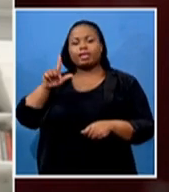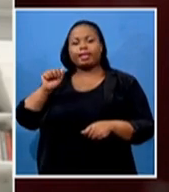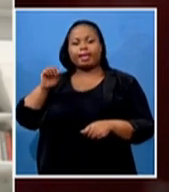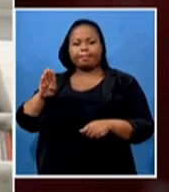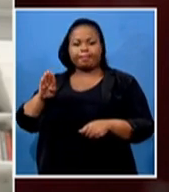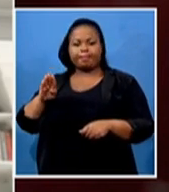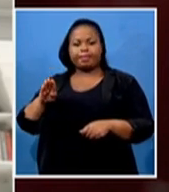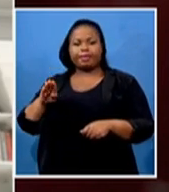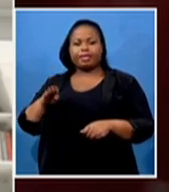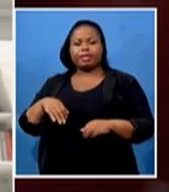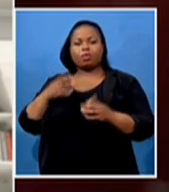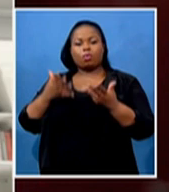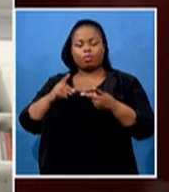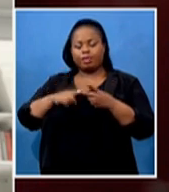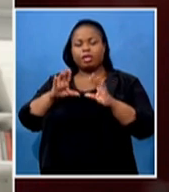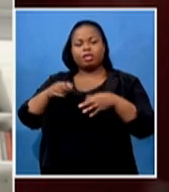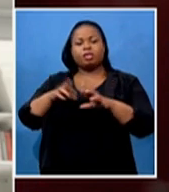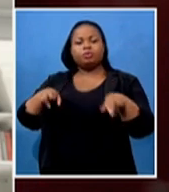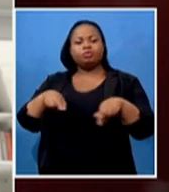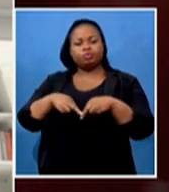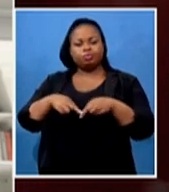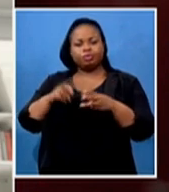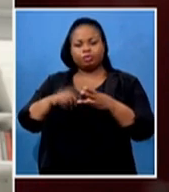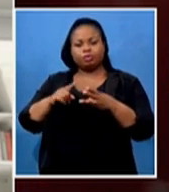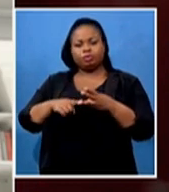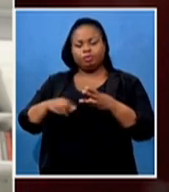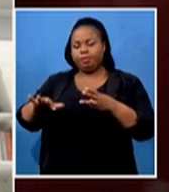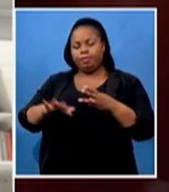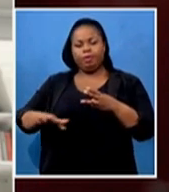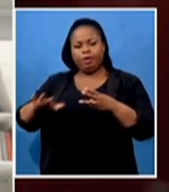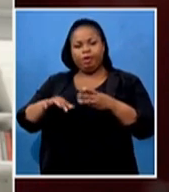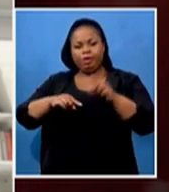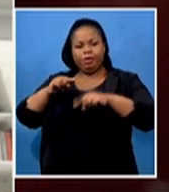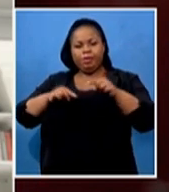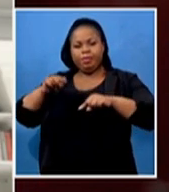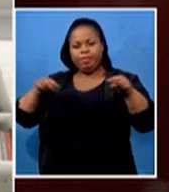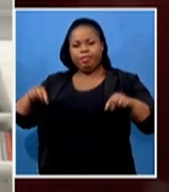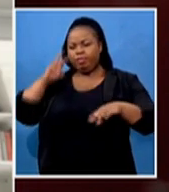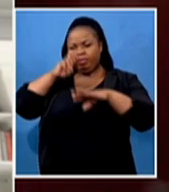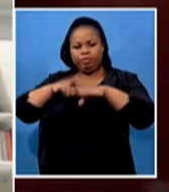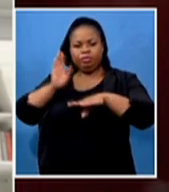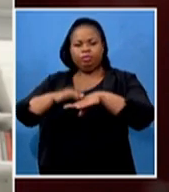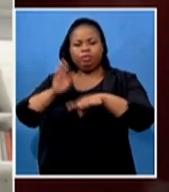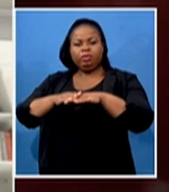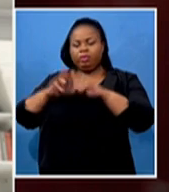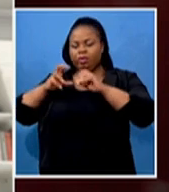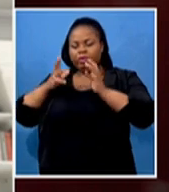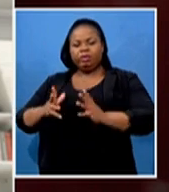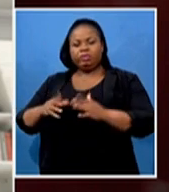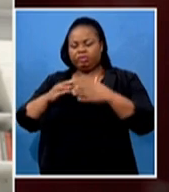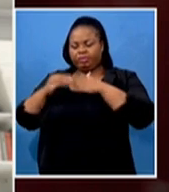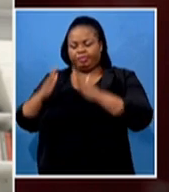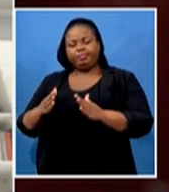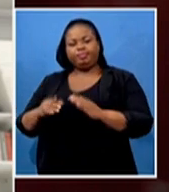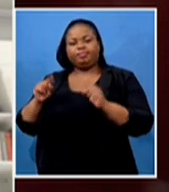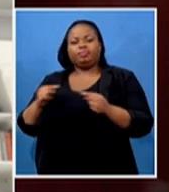and facilities across universities that did the work. Just as a leader, you kind of allow for that space for creativity